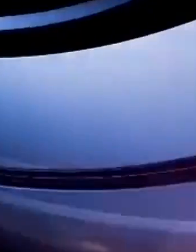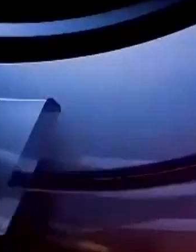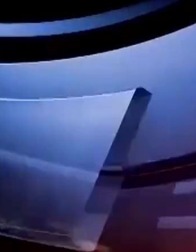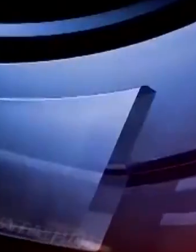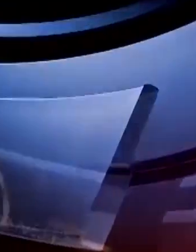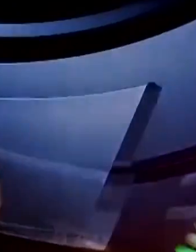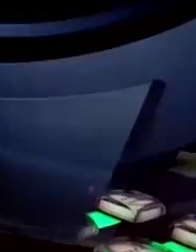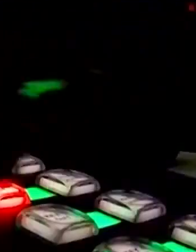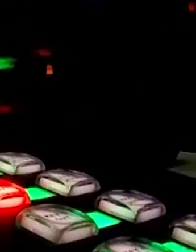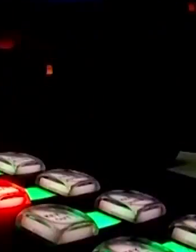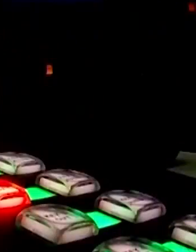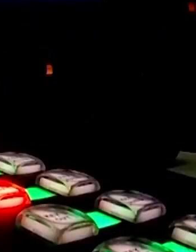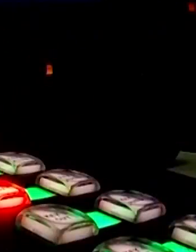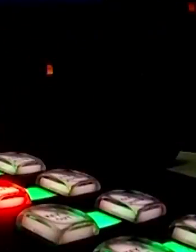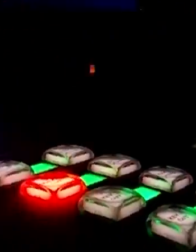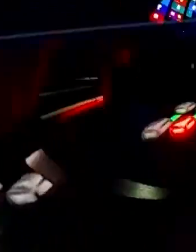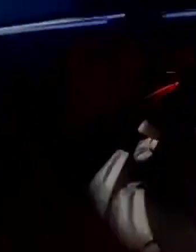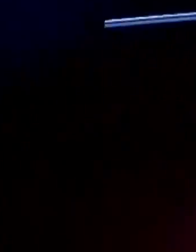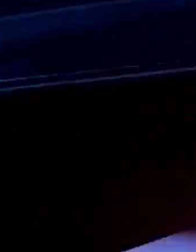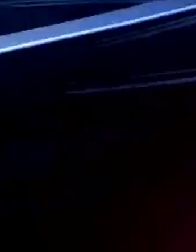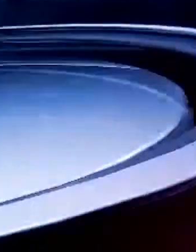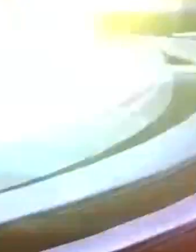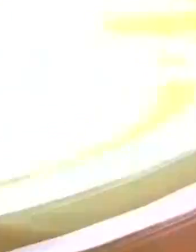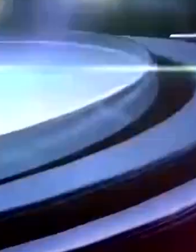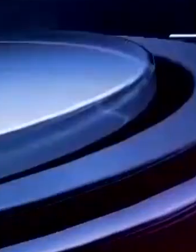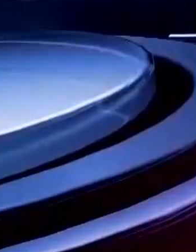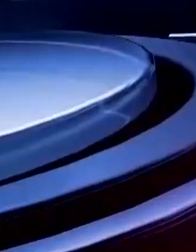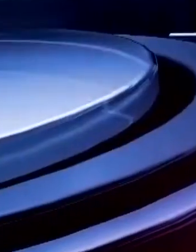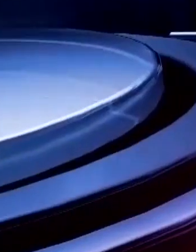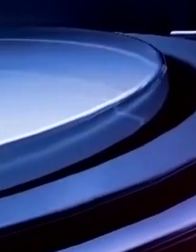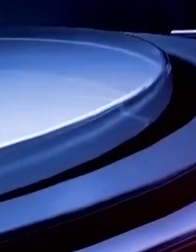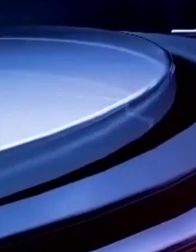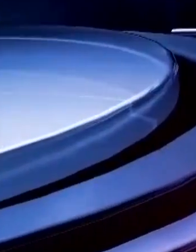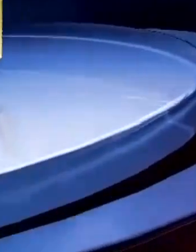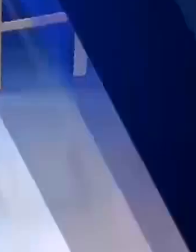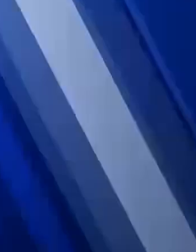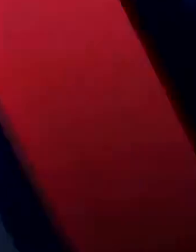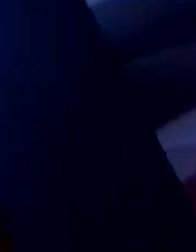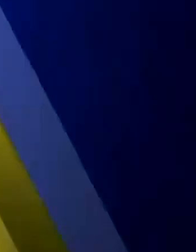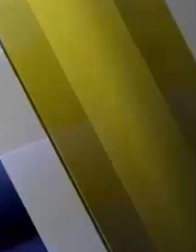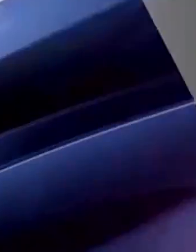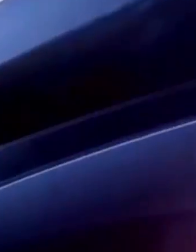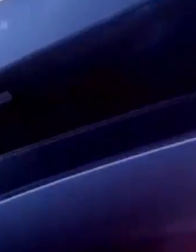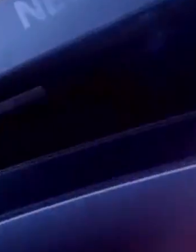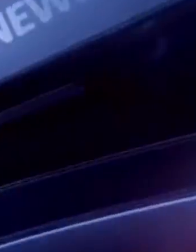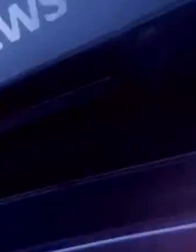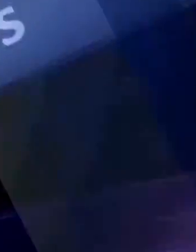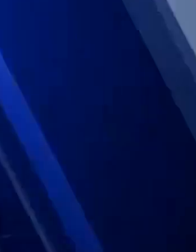Broadcasting from our studios in the Pine St. Michael, this is CBC News Night, starting now.